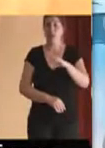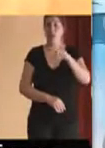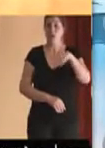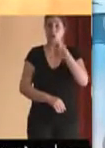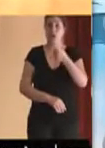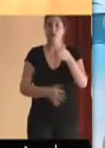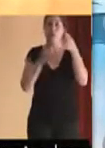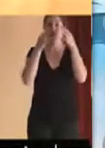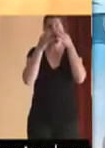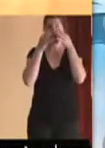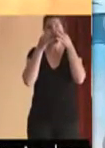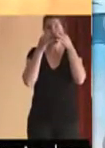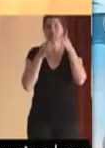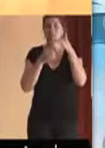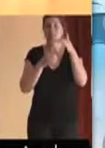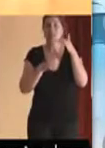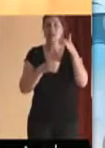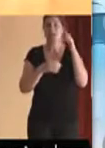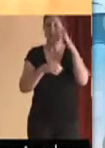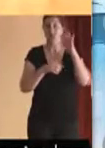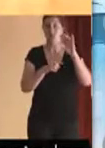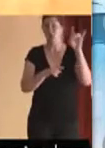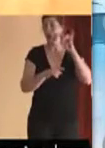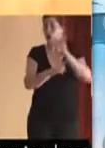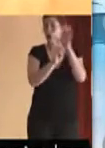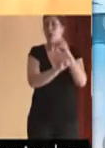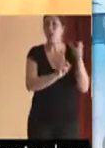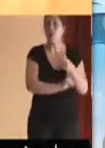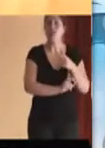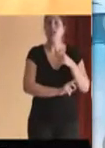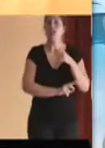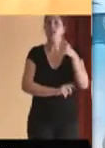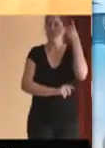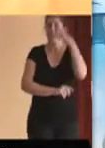but most probably the sound localization functions